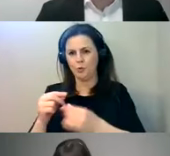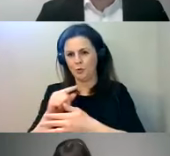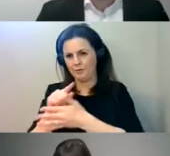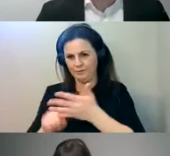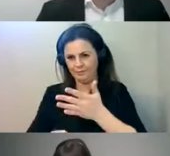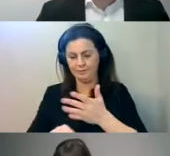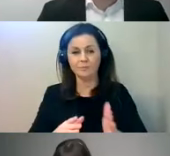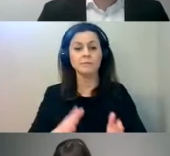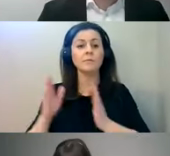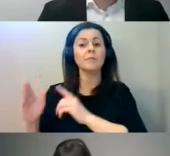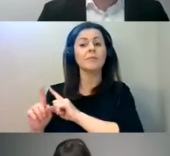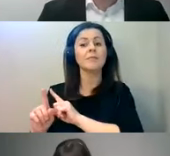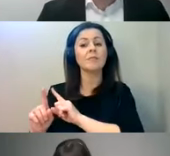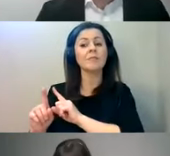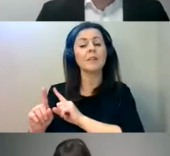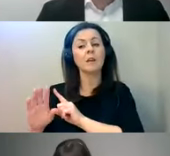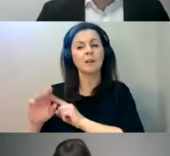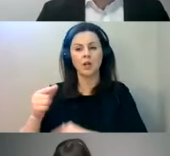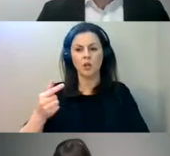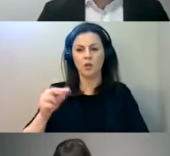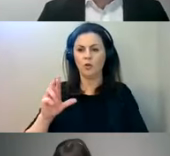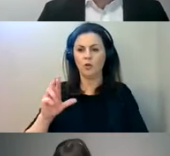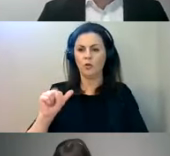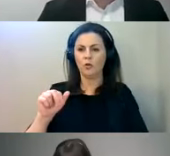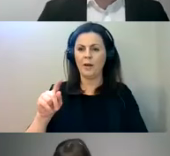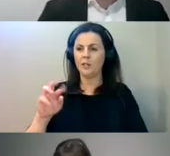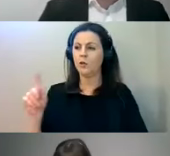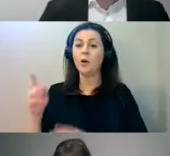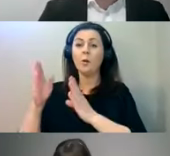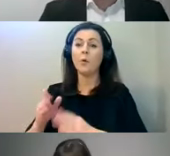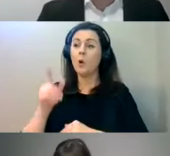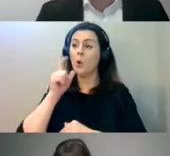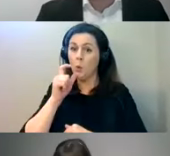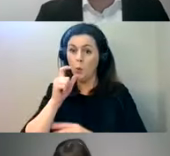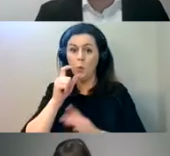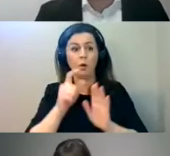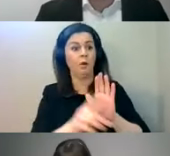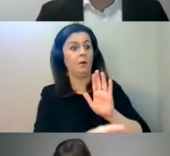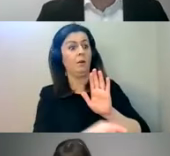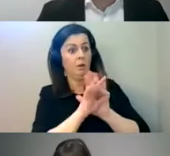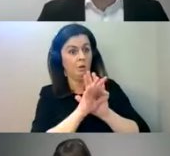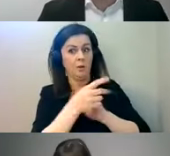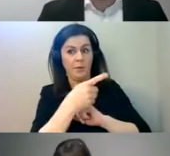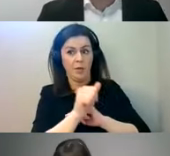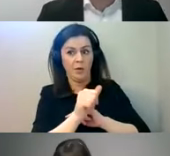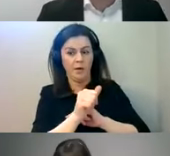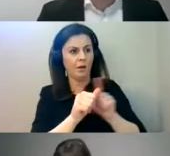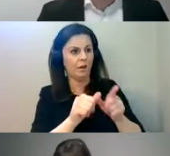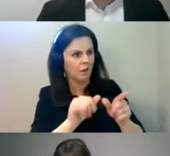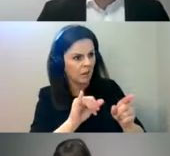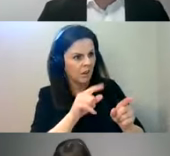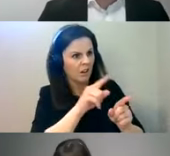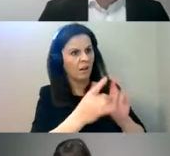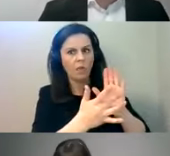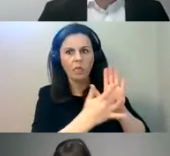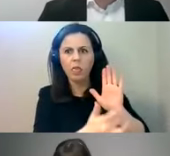grantor or their relatives can do when it's expected that an attorney has failed in their duties or has abused the power of attorney?